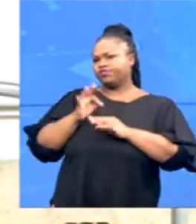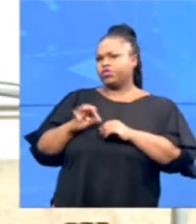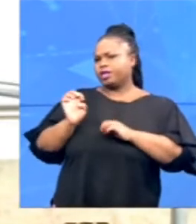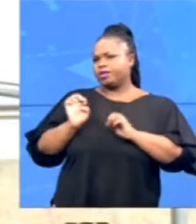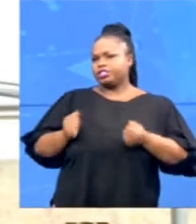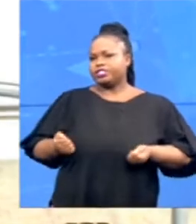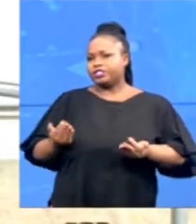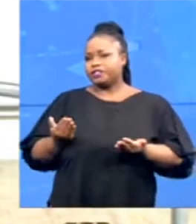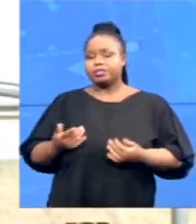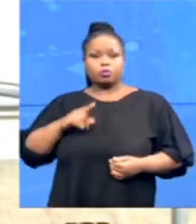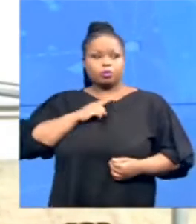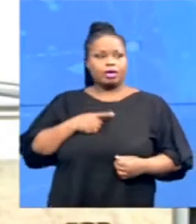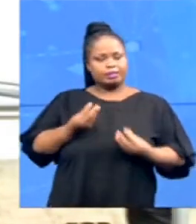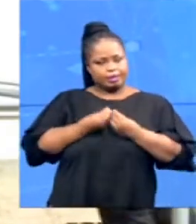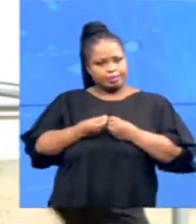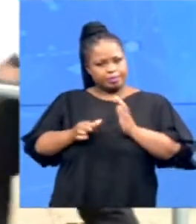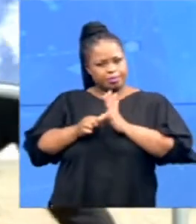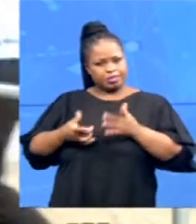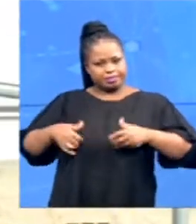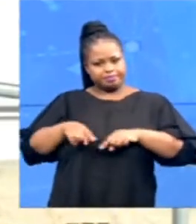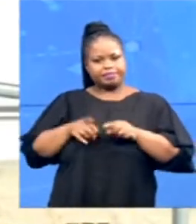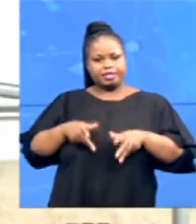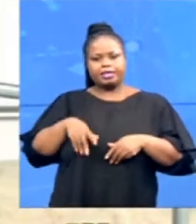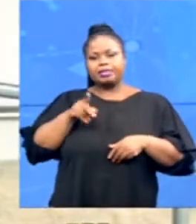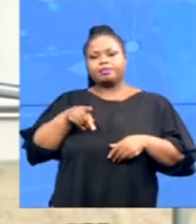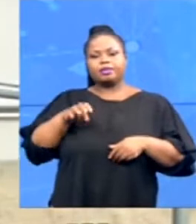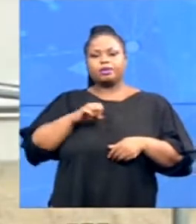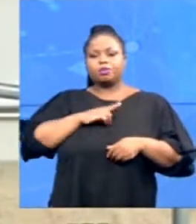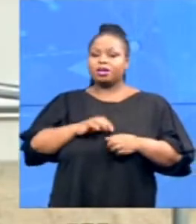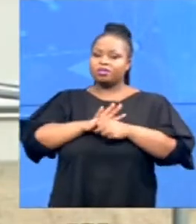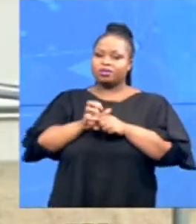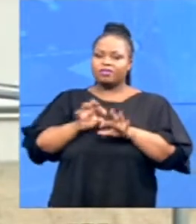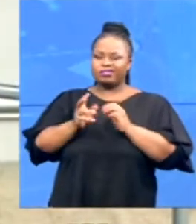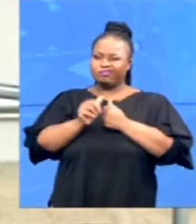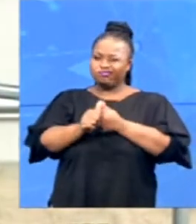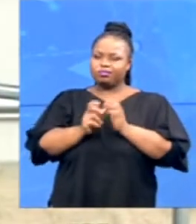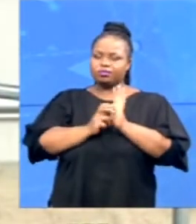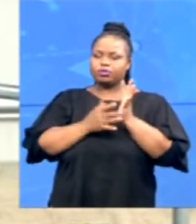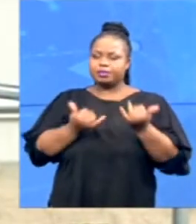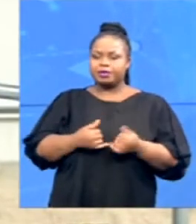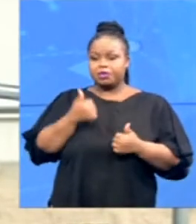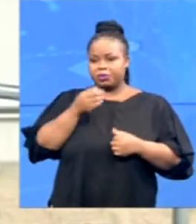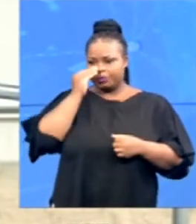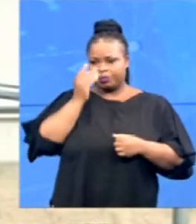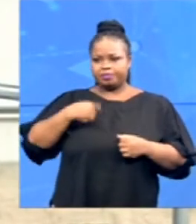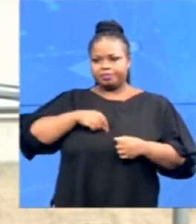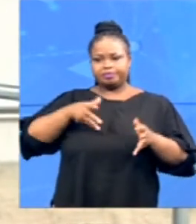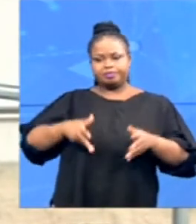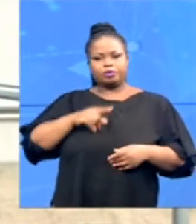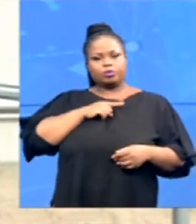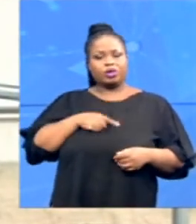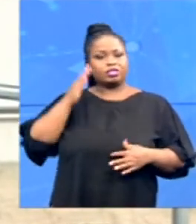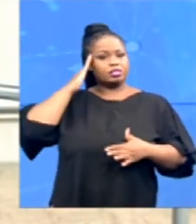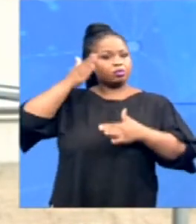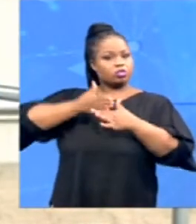in Gqeberha here, especially amidst of the COVID-19 regulations. So good news coming here, a digitalization of the psychiatric hospital, also the one first of its